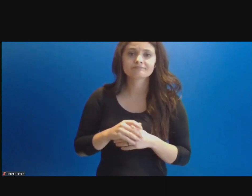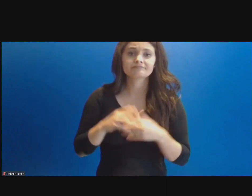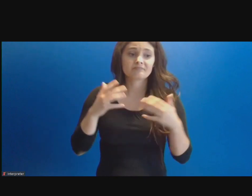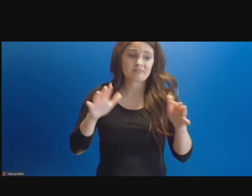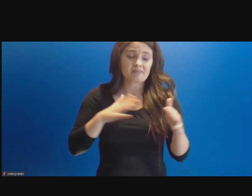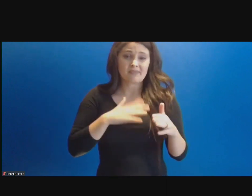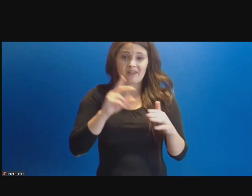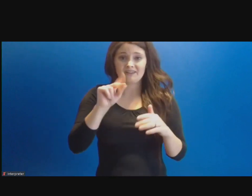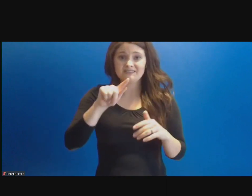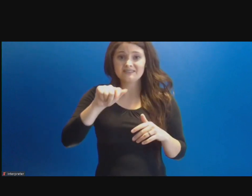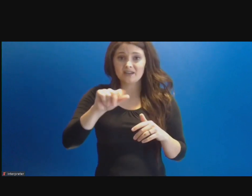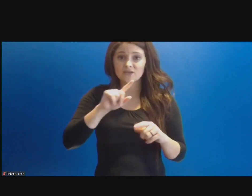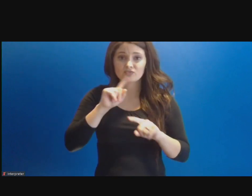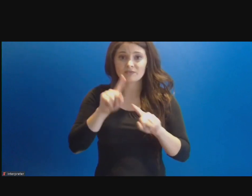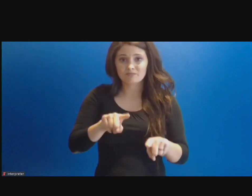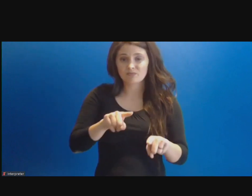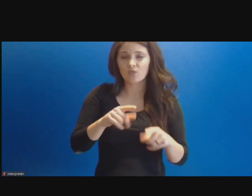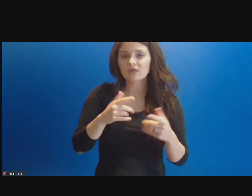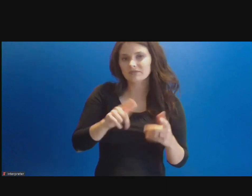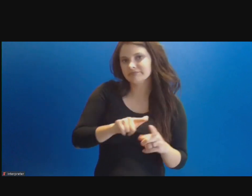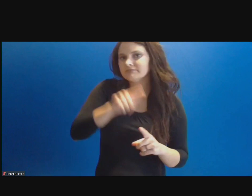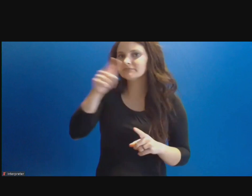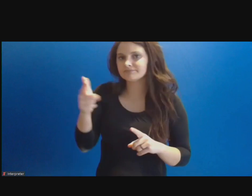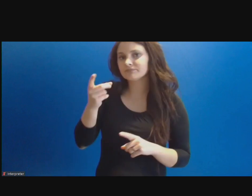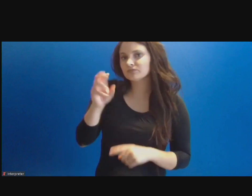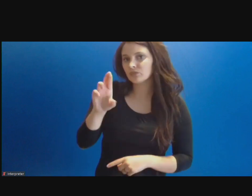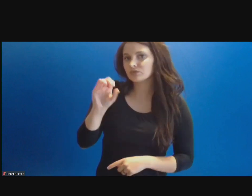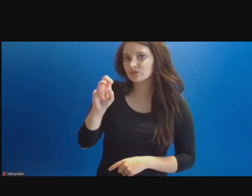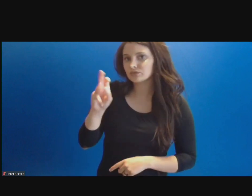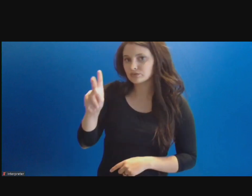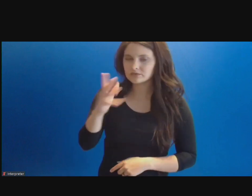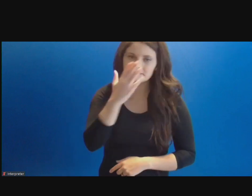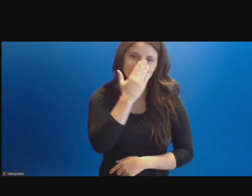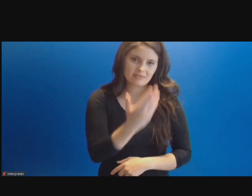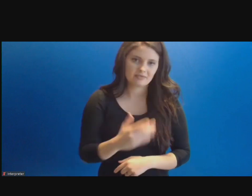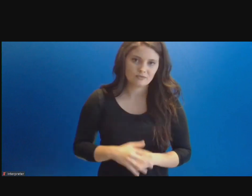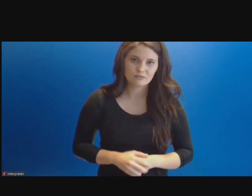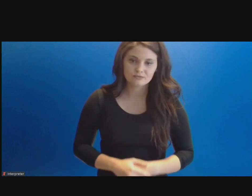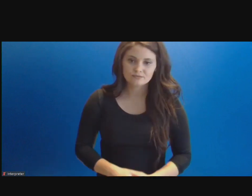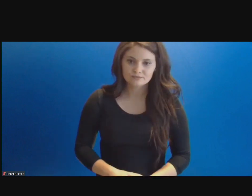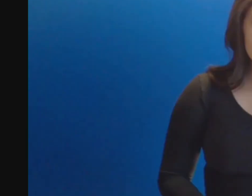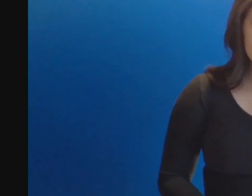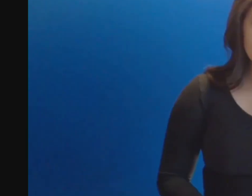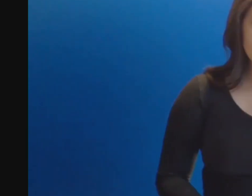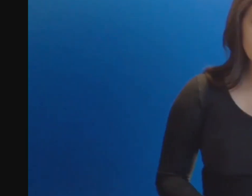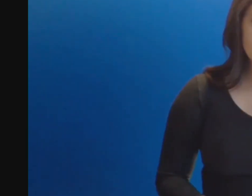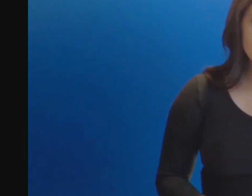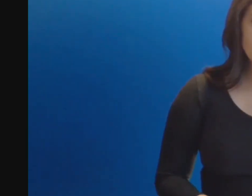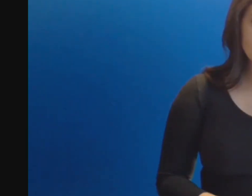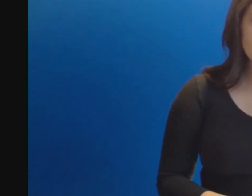I'm going to go ahead and pass that on over to Dr. Cook. Thank you.